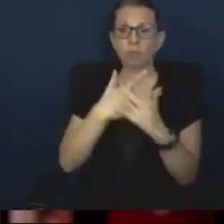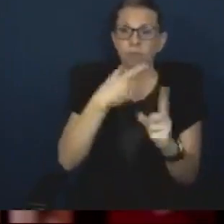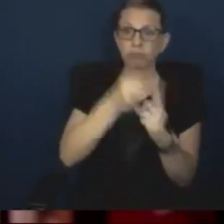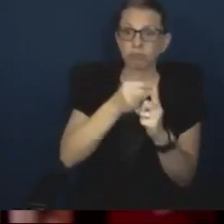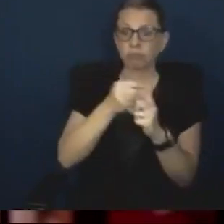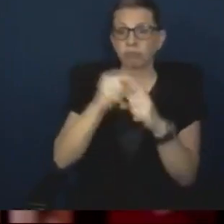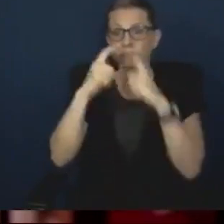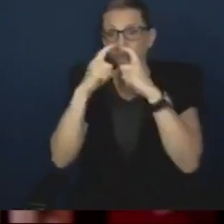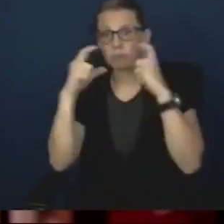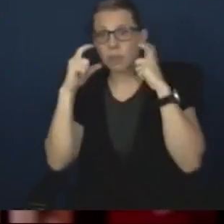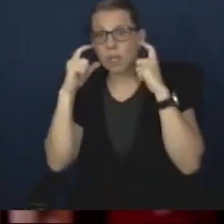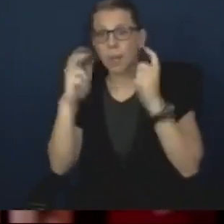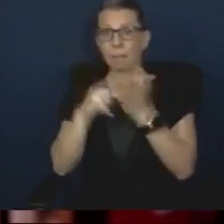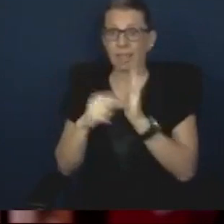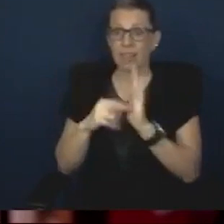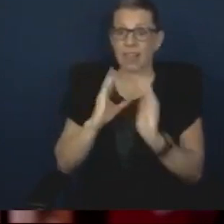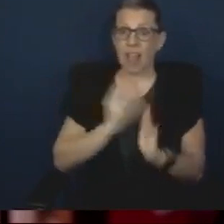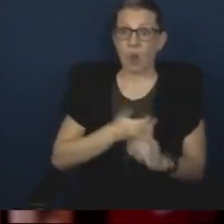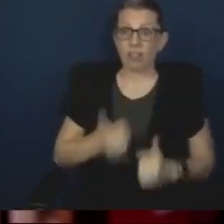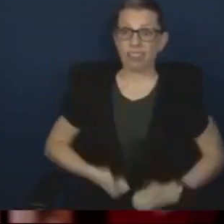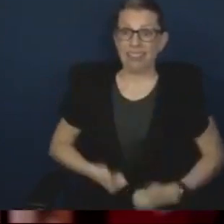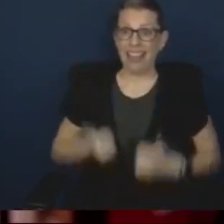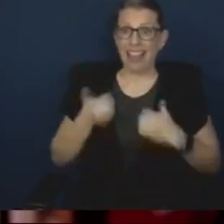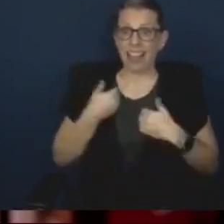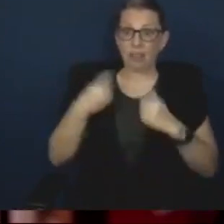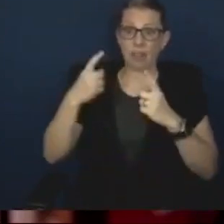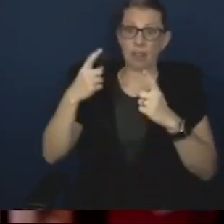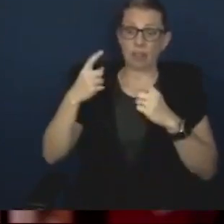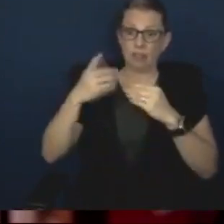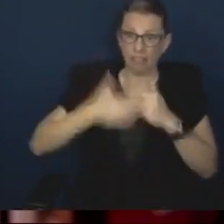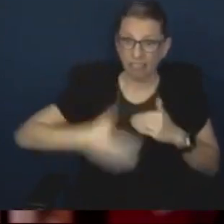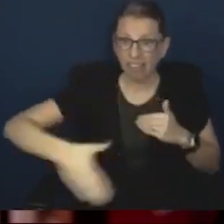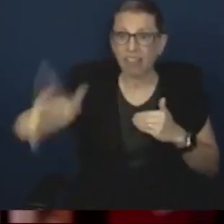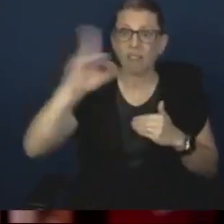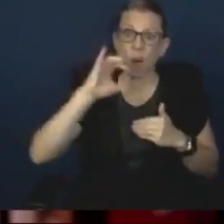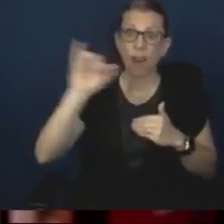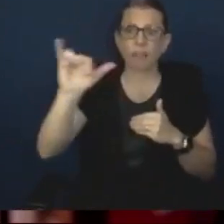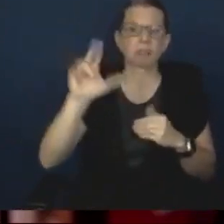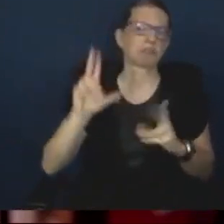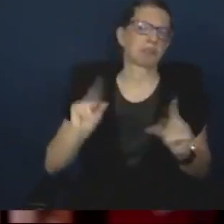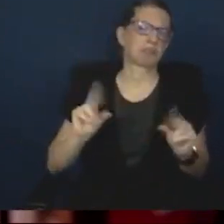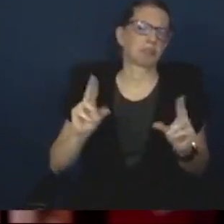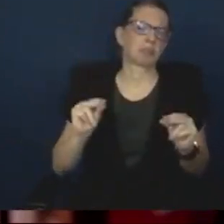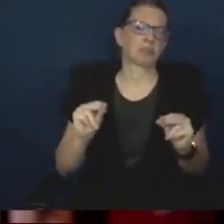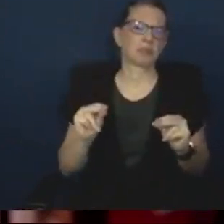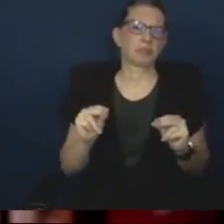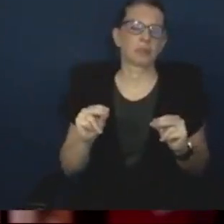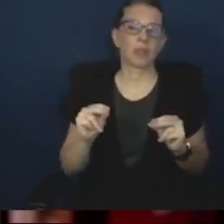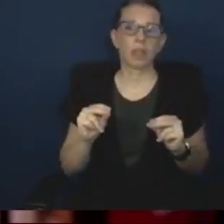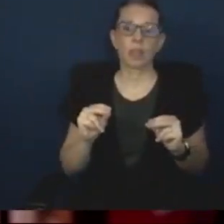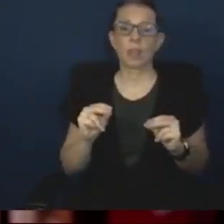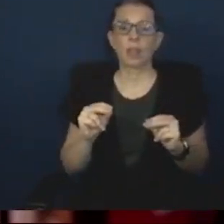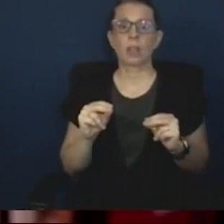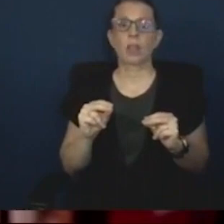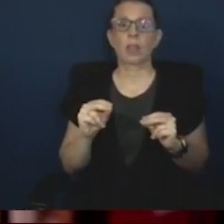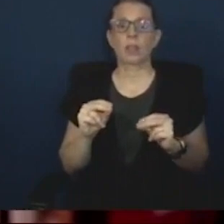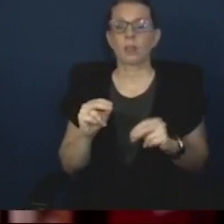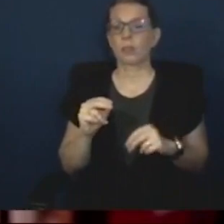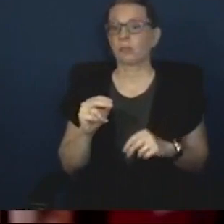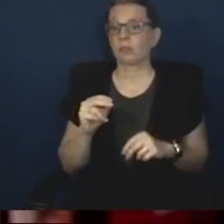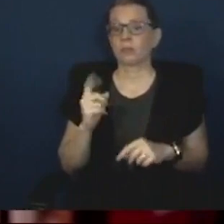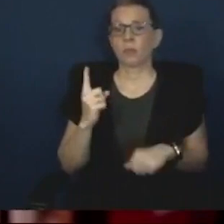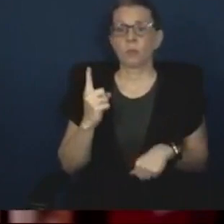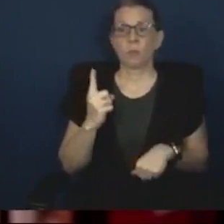of life forever? Absolutely not. We will at one point not require you to be vaccinated to go to a